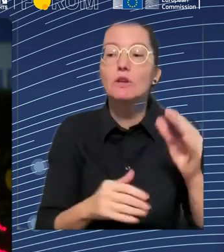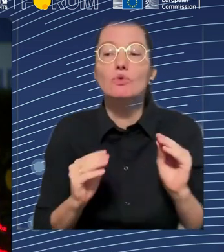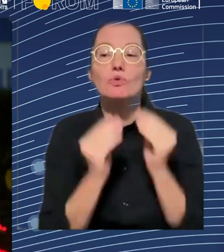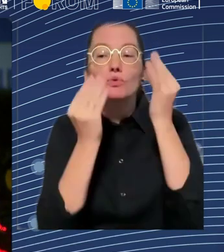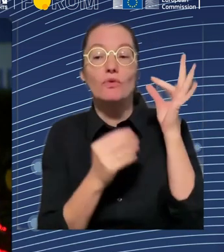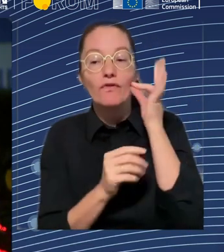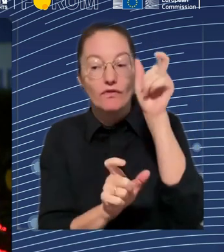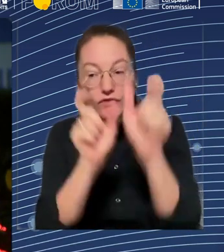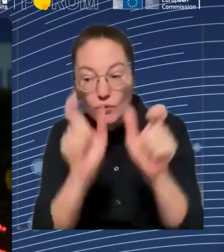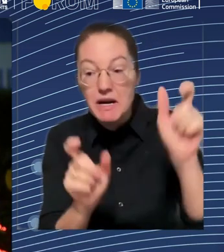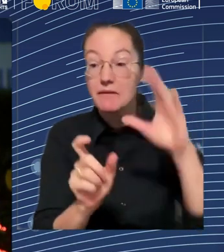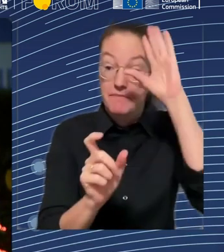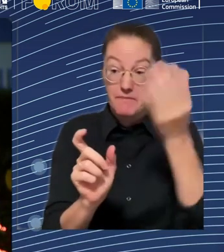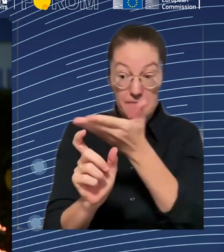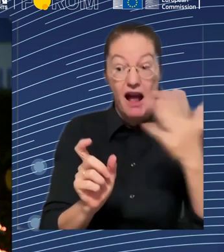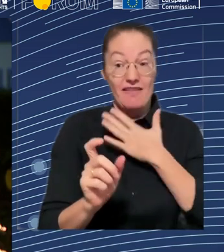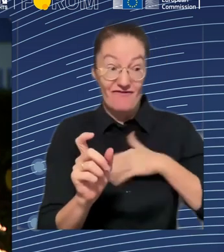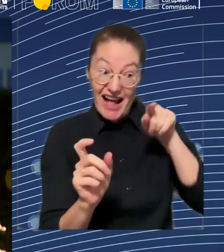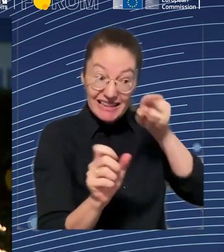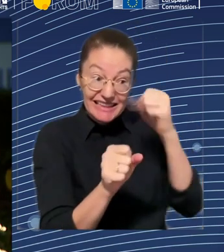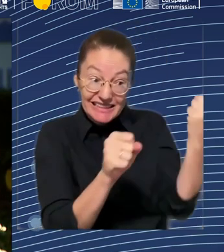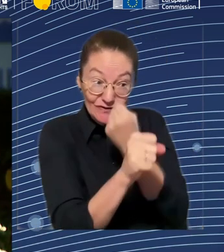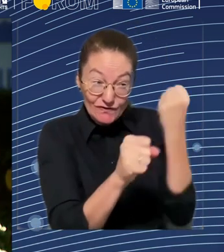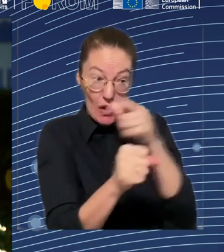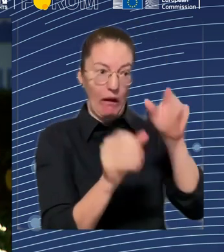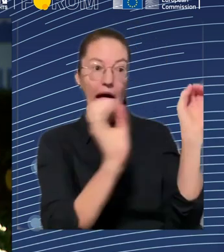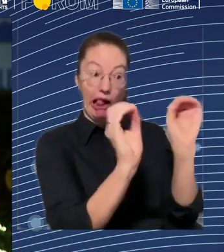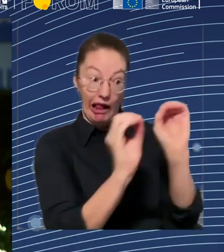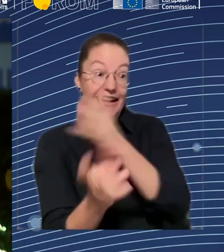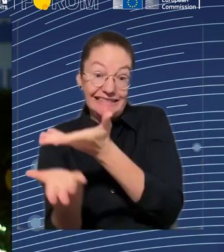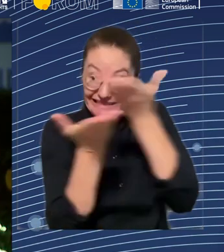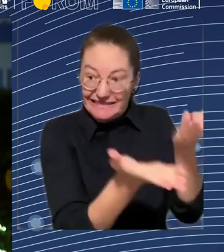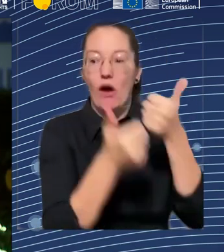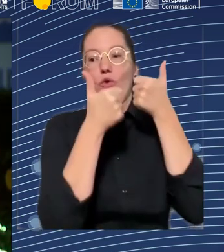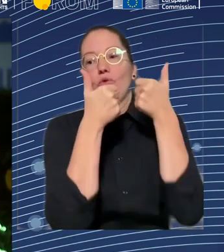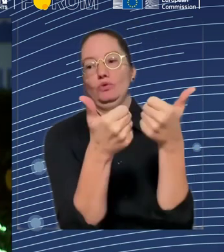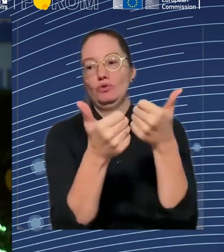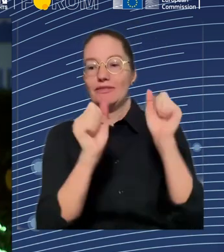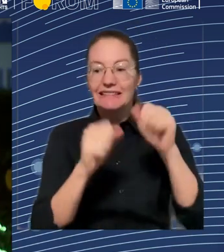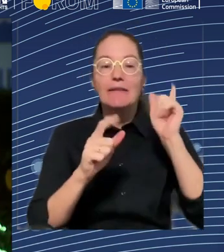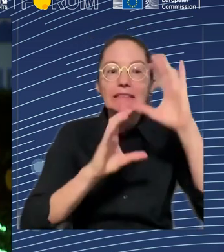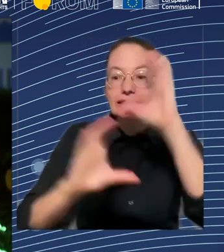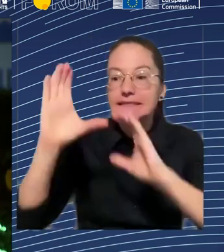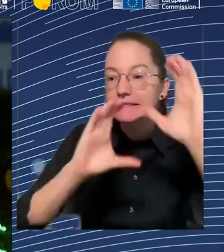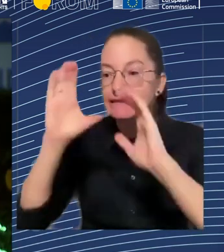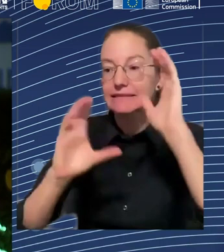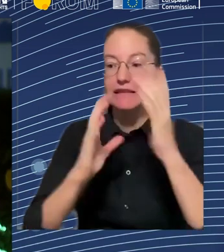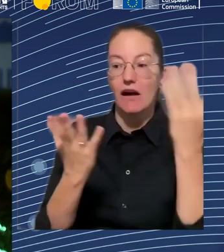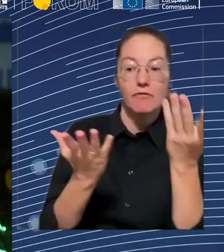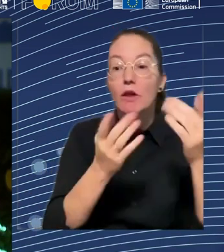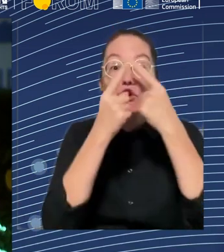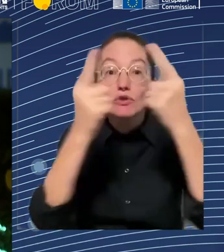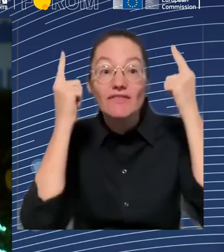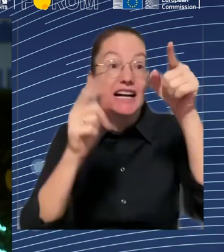because we also need to be able to welcome these young talents when they are not European so that they can join us. Because, and I